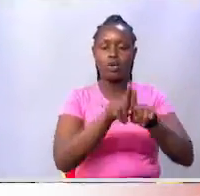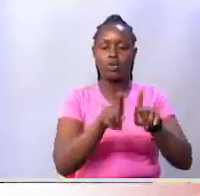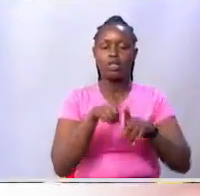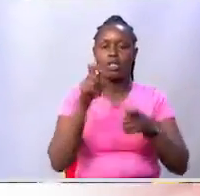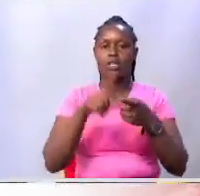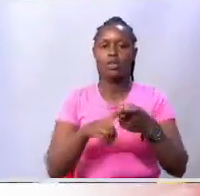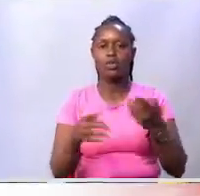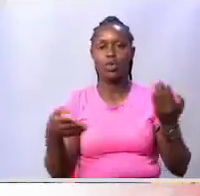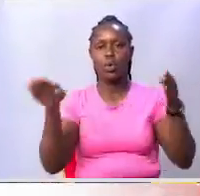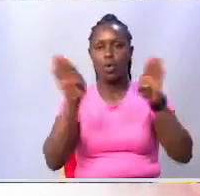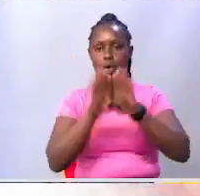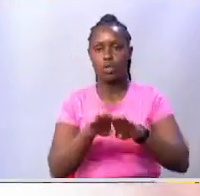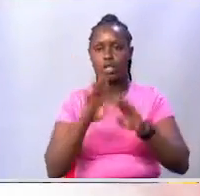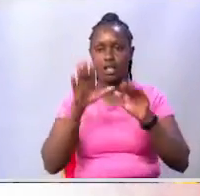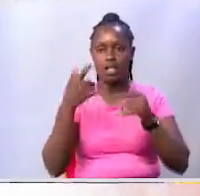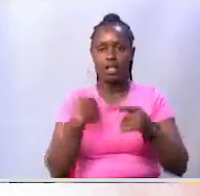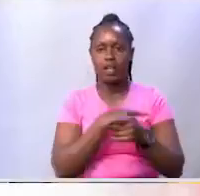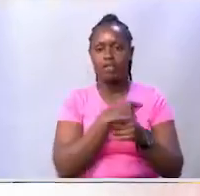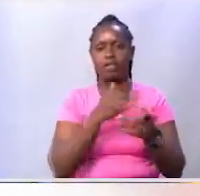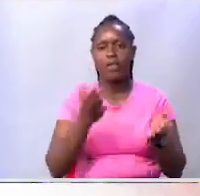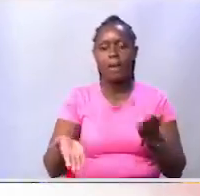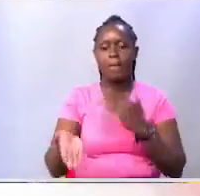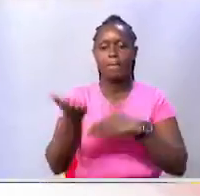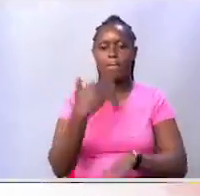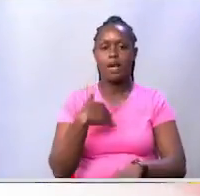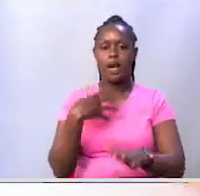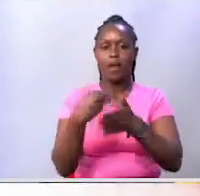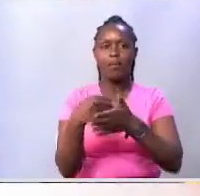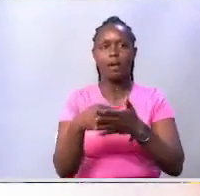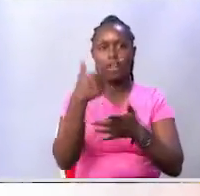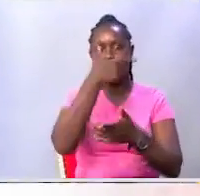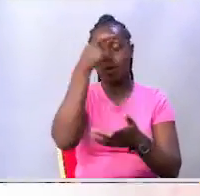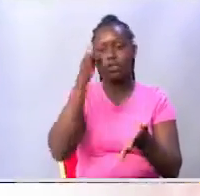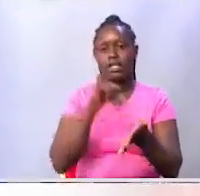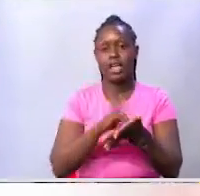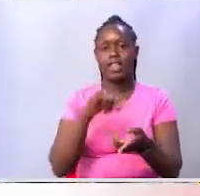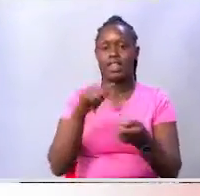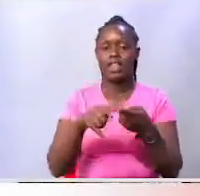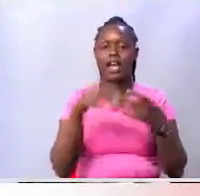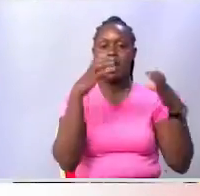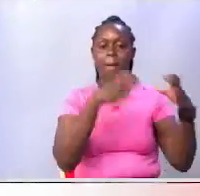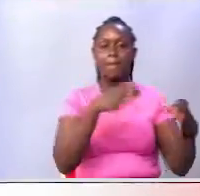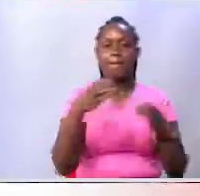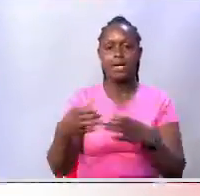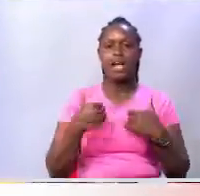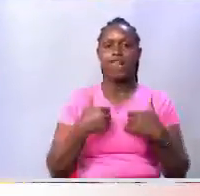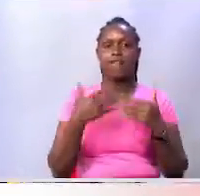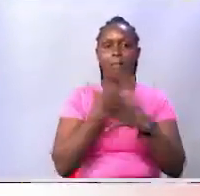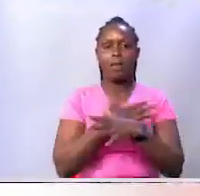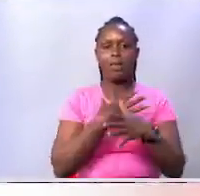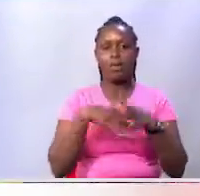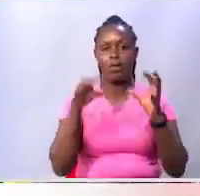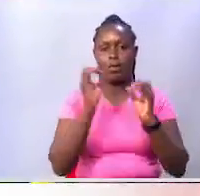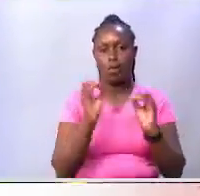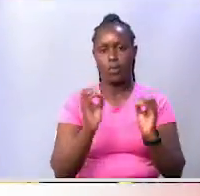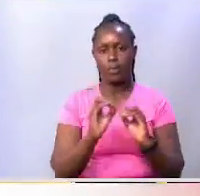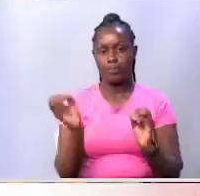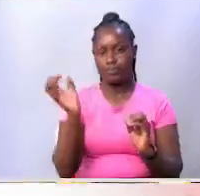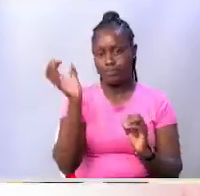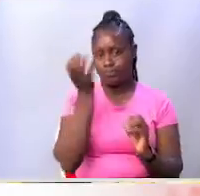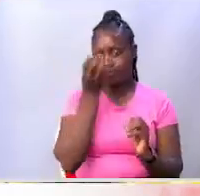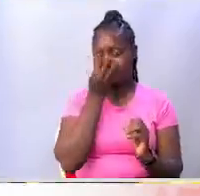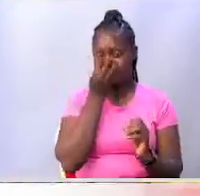Jubilee. They give us back our capital because that party no longer exists. Ruto and his